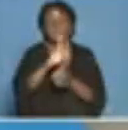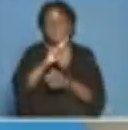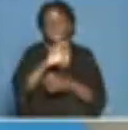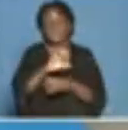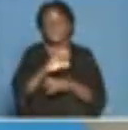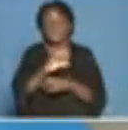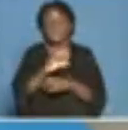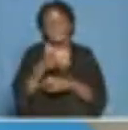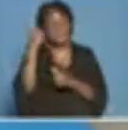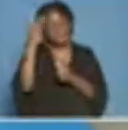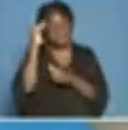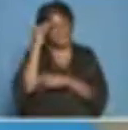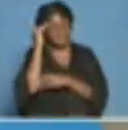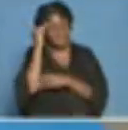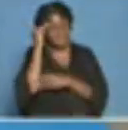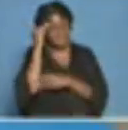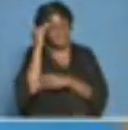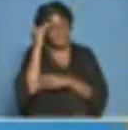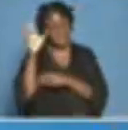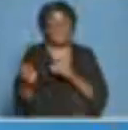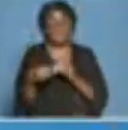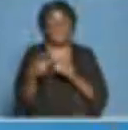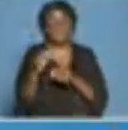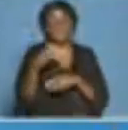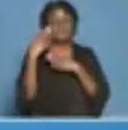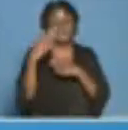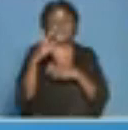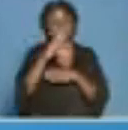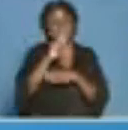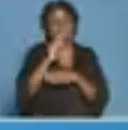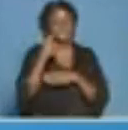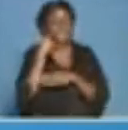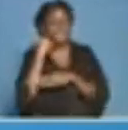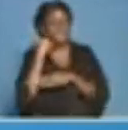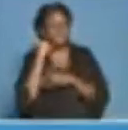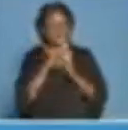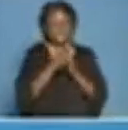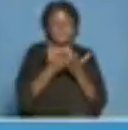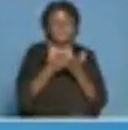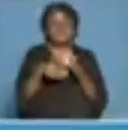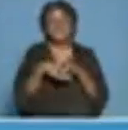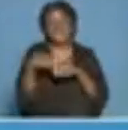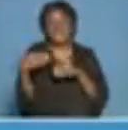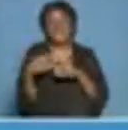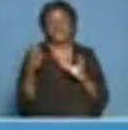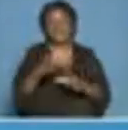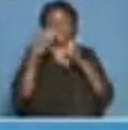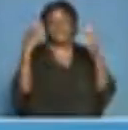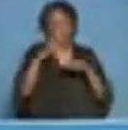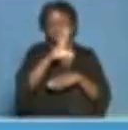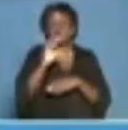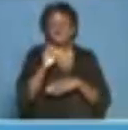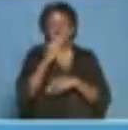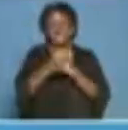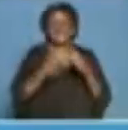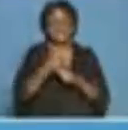BTC's commemorative edition of the Bahamas Telephone Directory is now out. The theme for the directory is celebrating 50 years of independence.